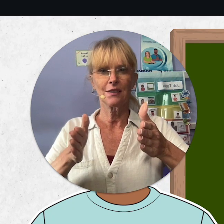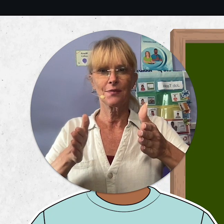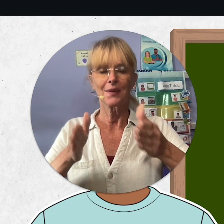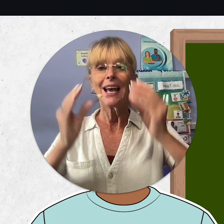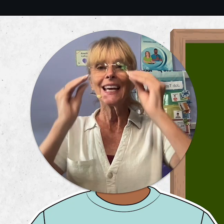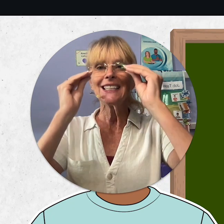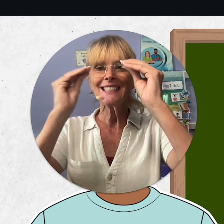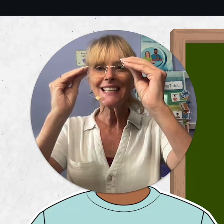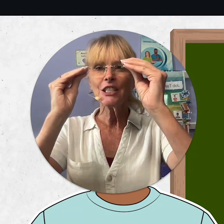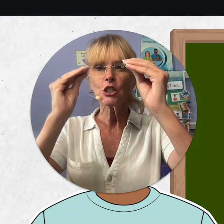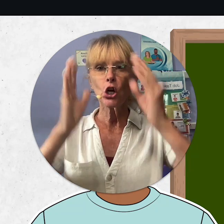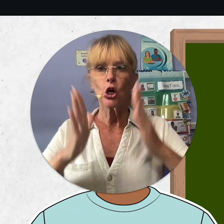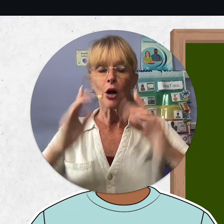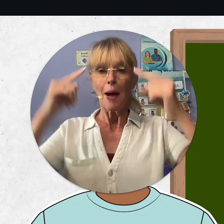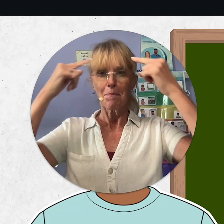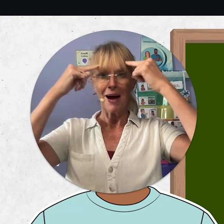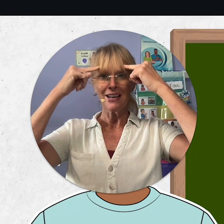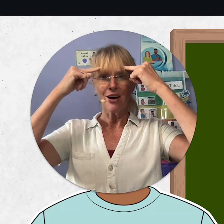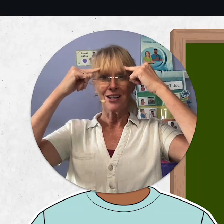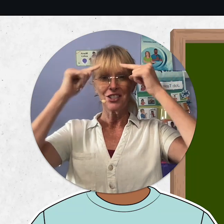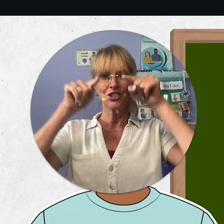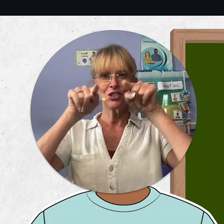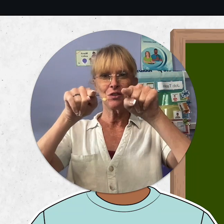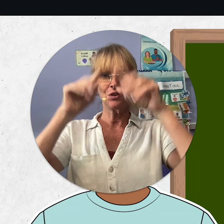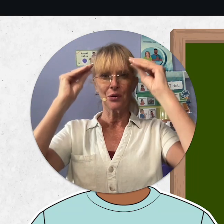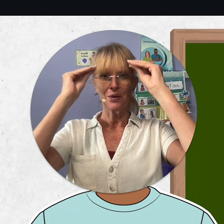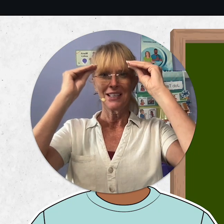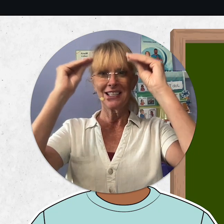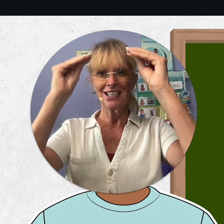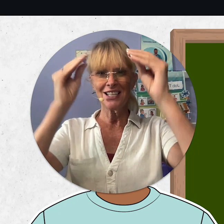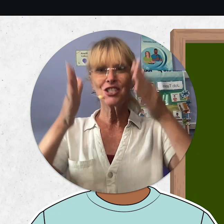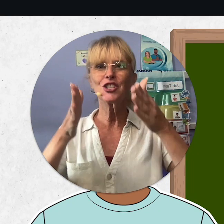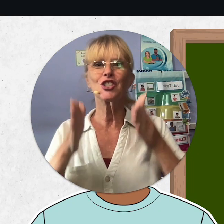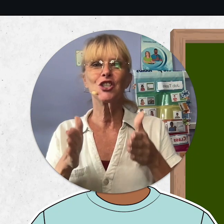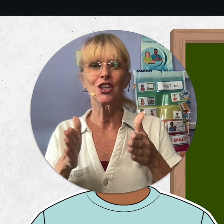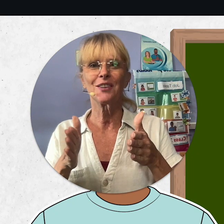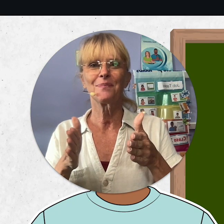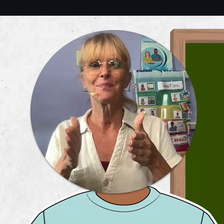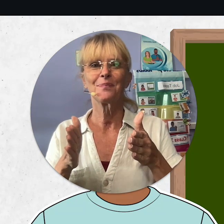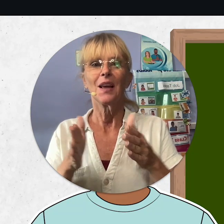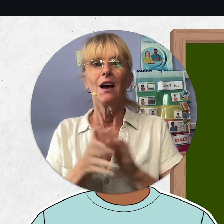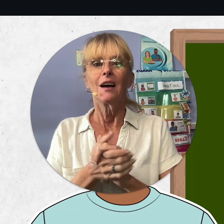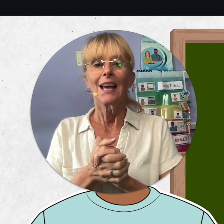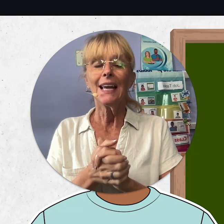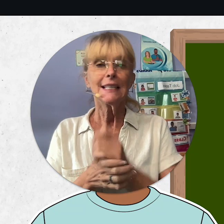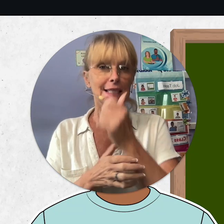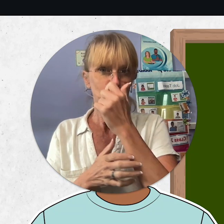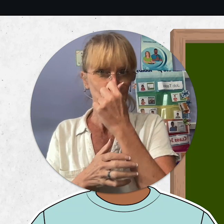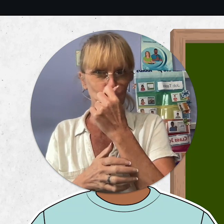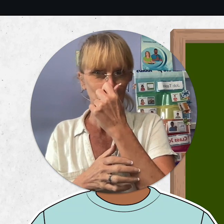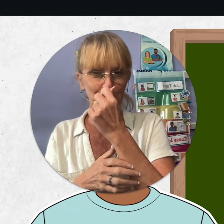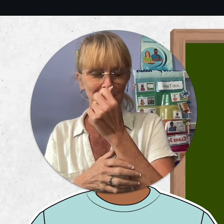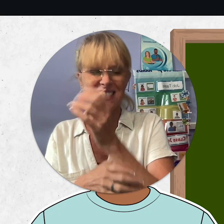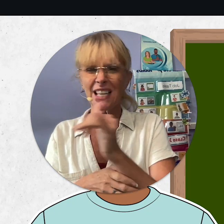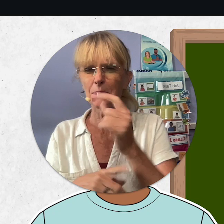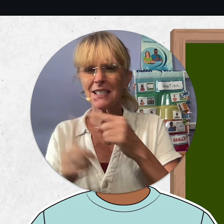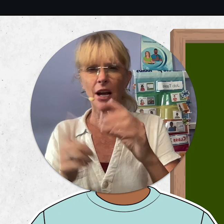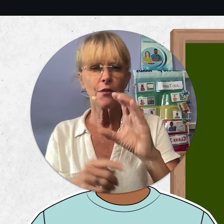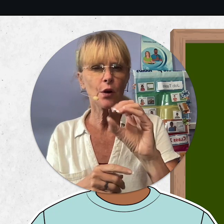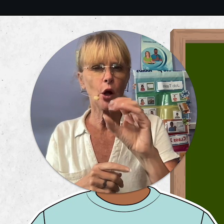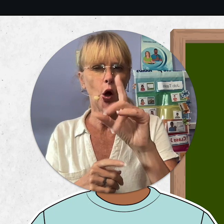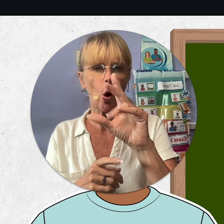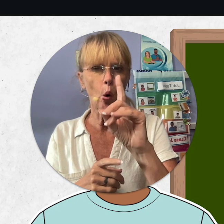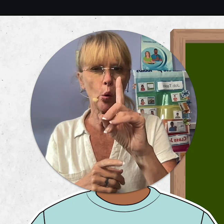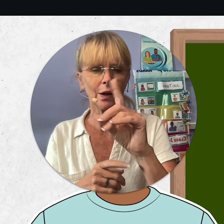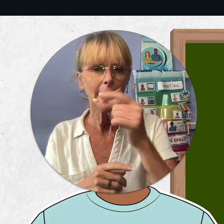Teacher. Teacher. My knowledge to you. Teacher. Okay, tissue. Same sign